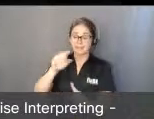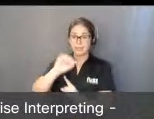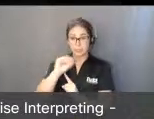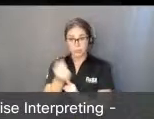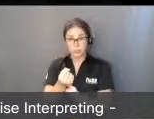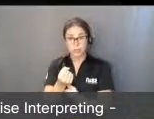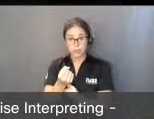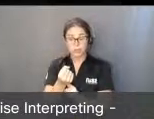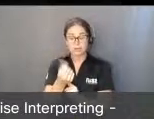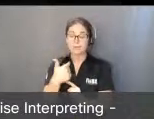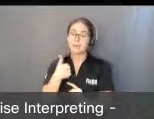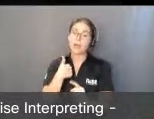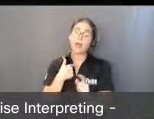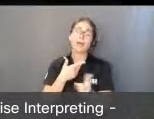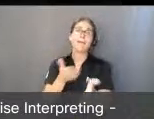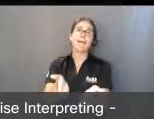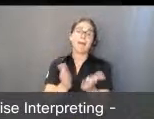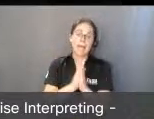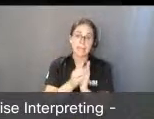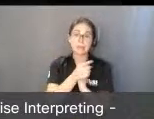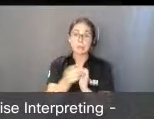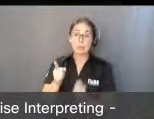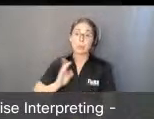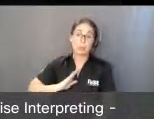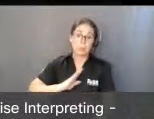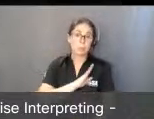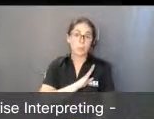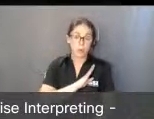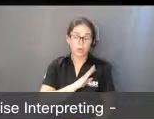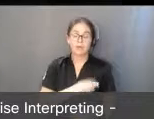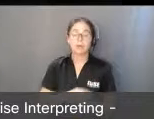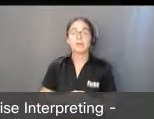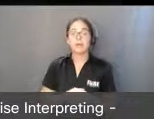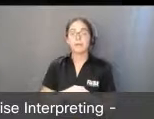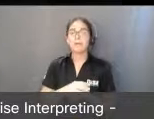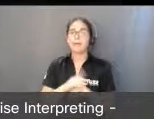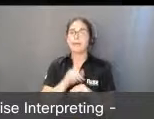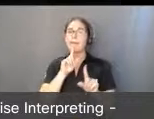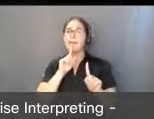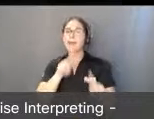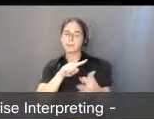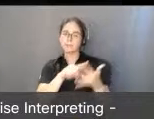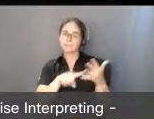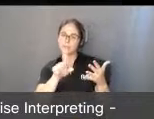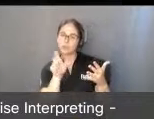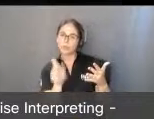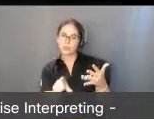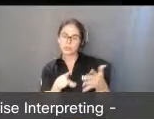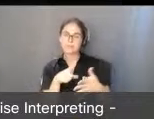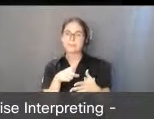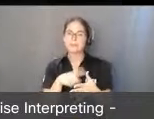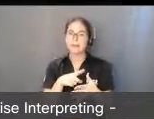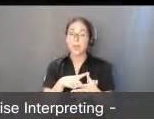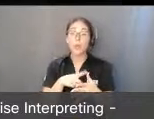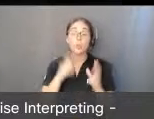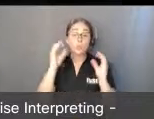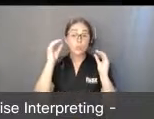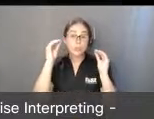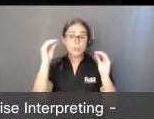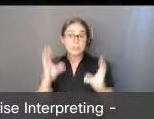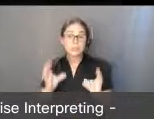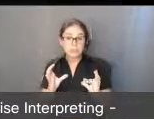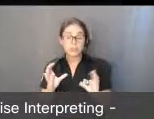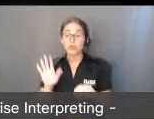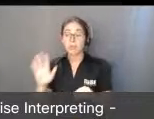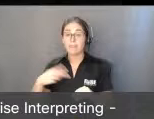in, I implore you, the school board, to consider the following questions. To what extent were educators' voice heard and used to